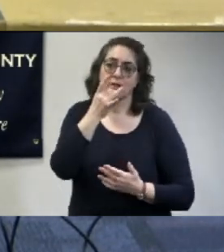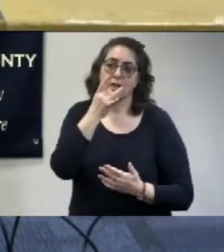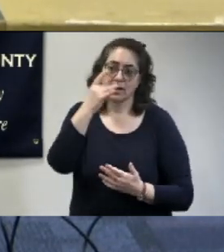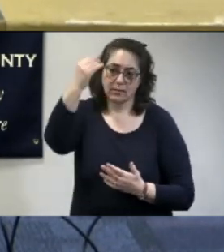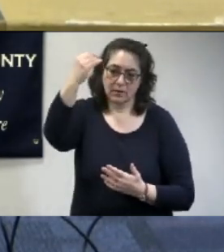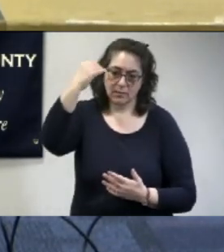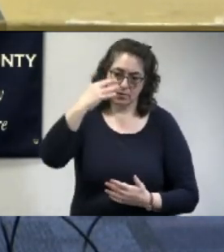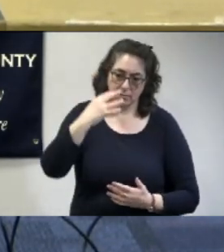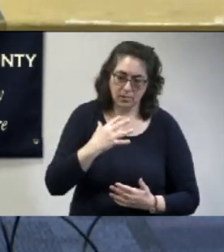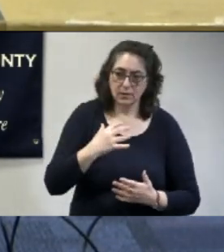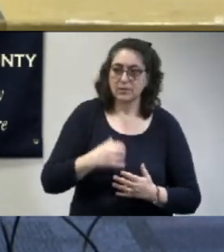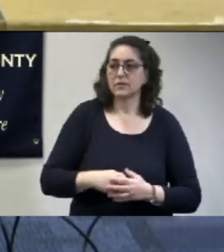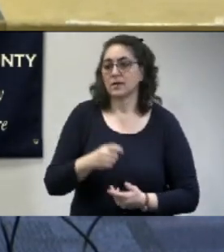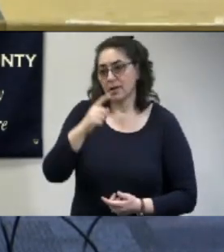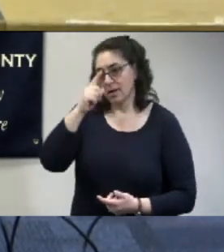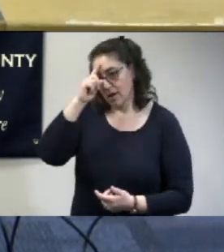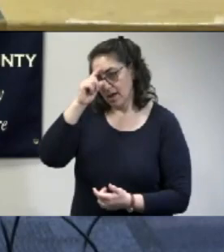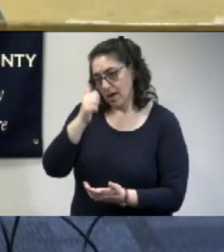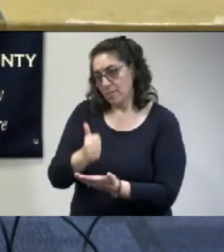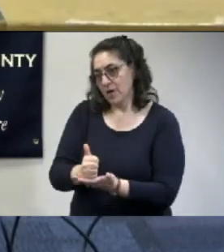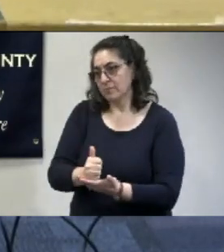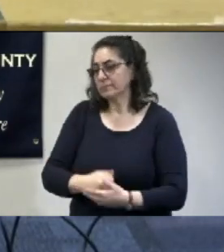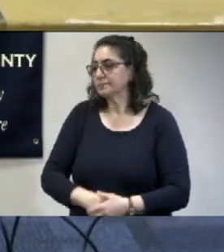amen. Amen.